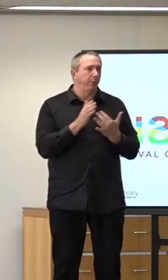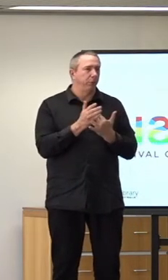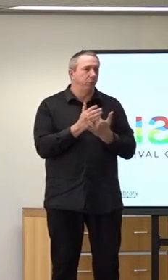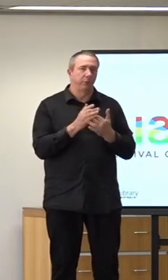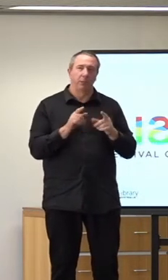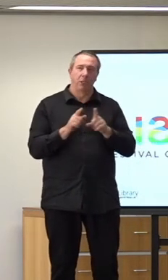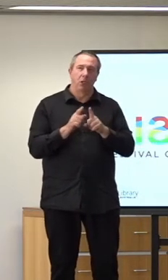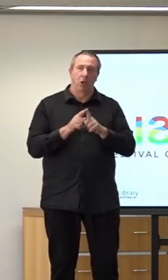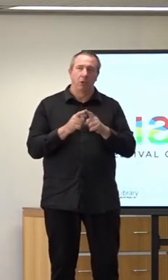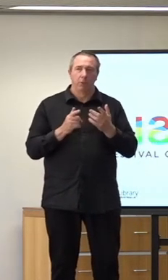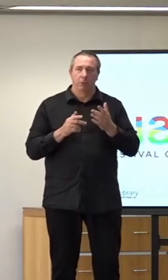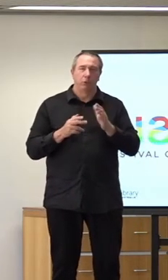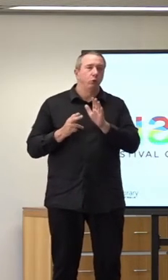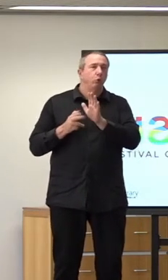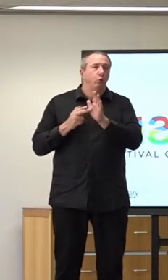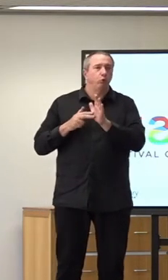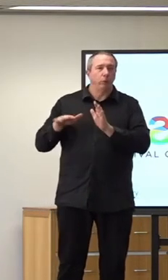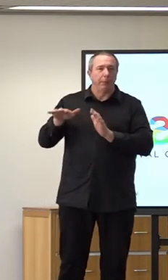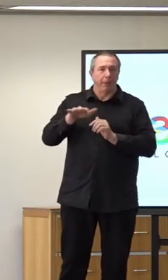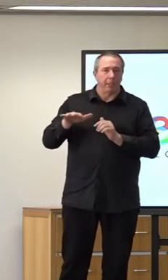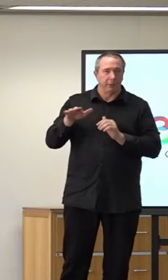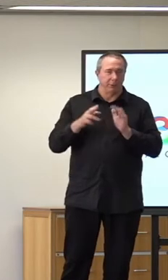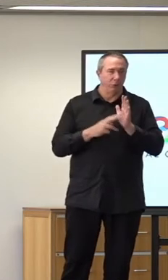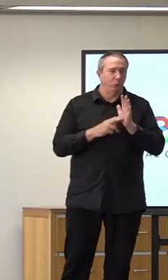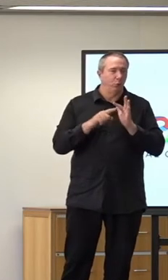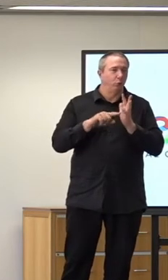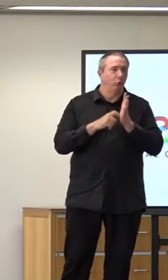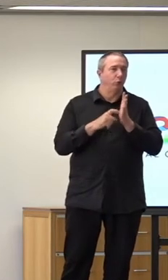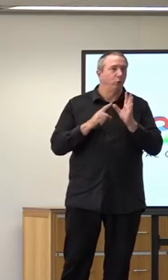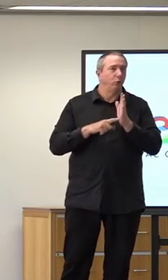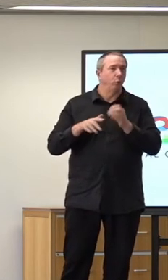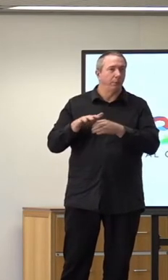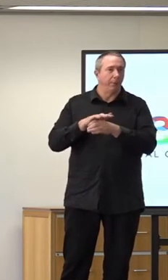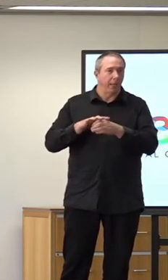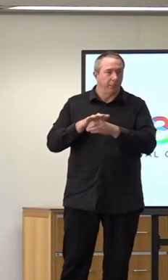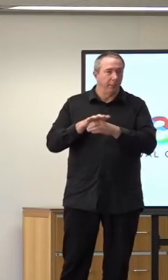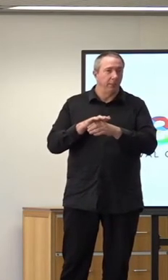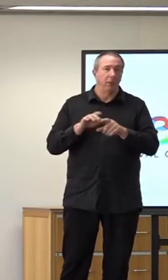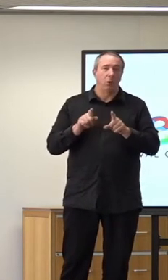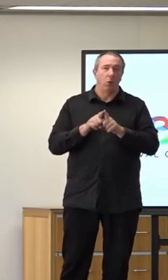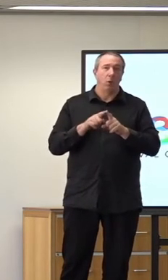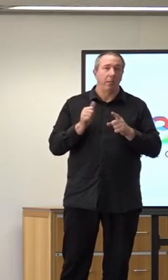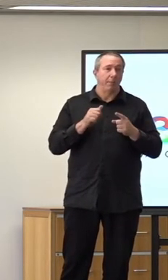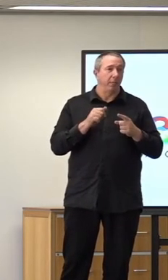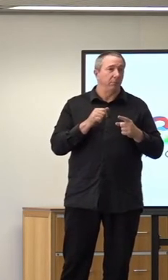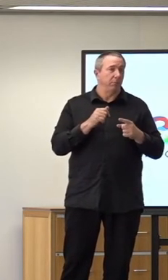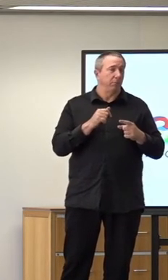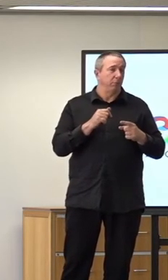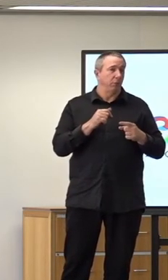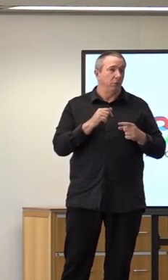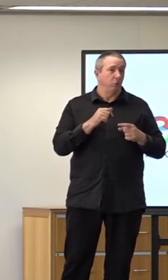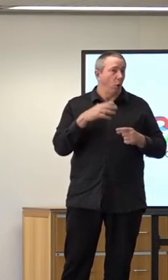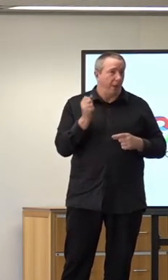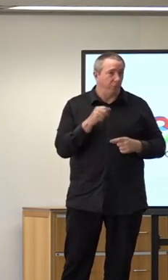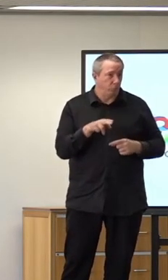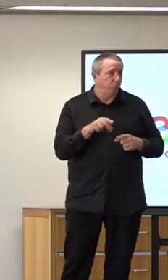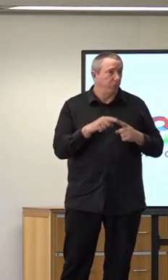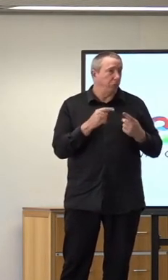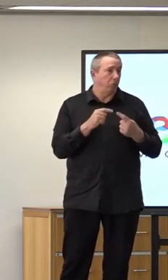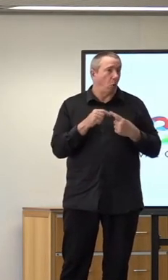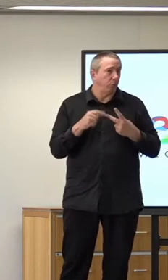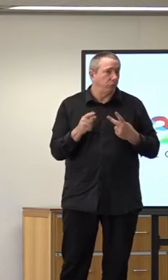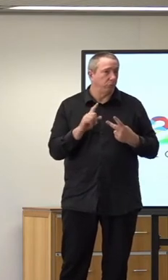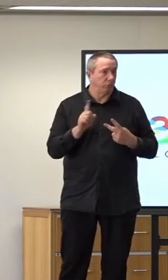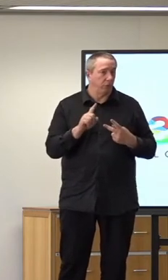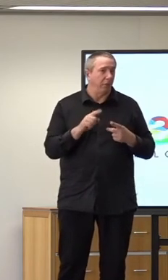being, you know, neutral spaces, as you said, according to your remit, and, you know, is it just an opt-in approach? You know, how do you satisfy